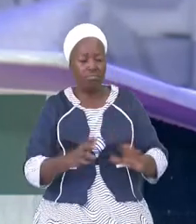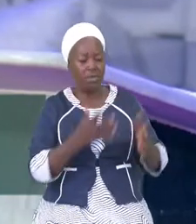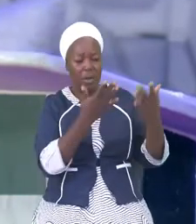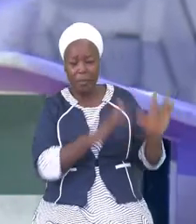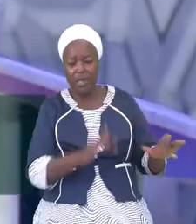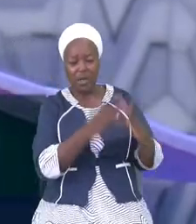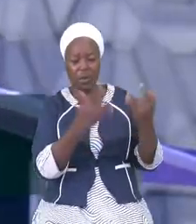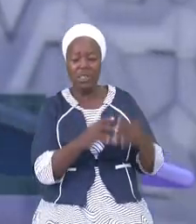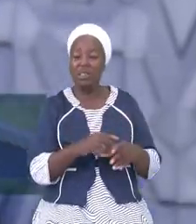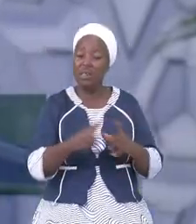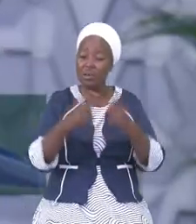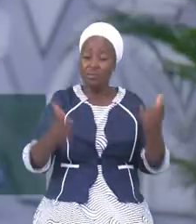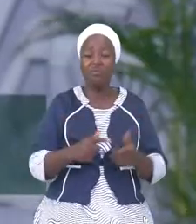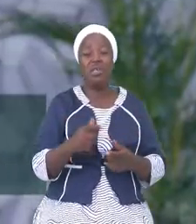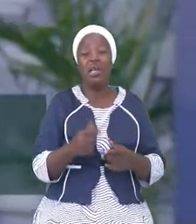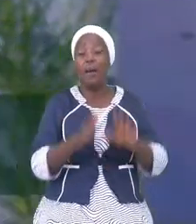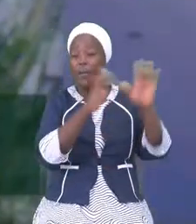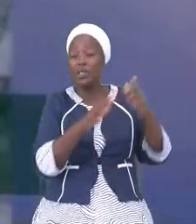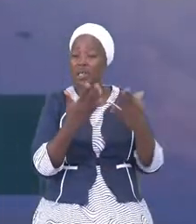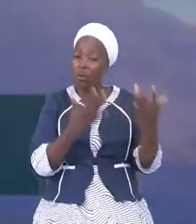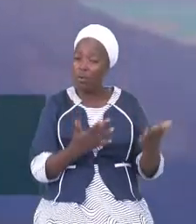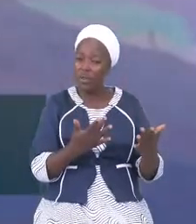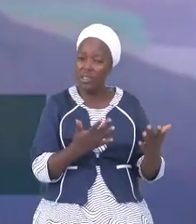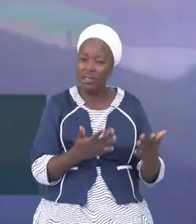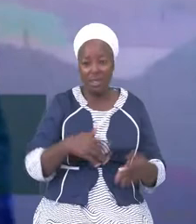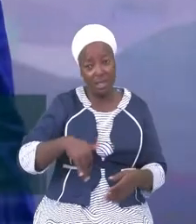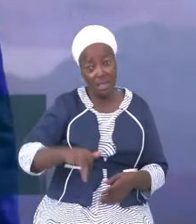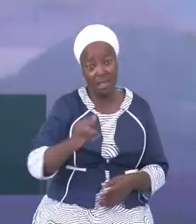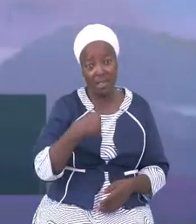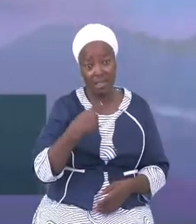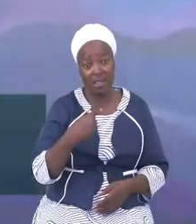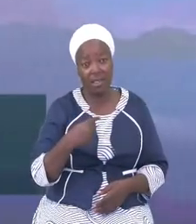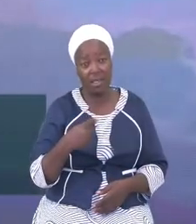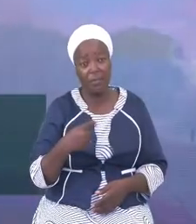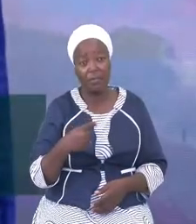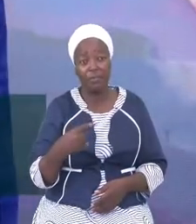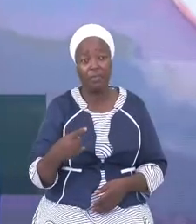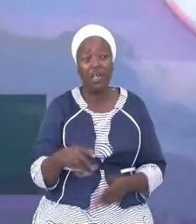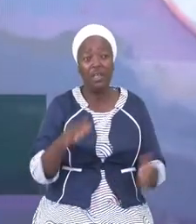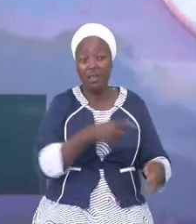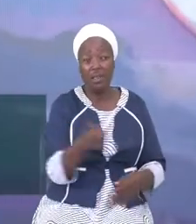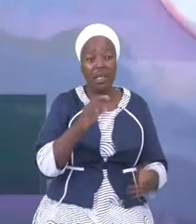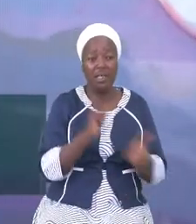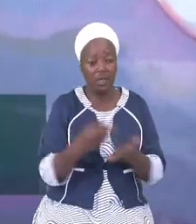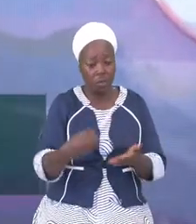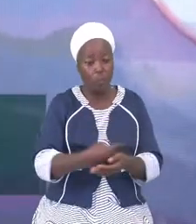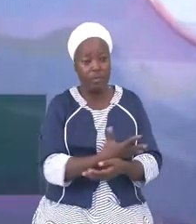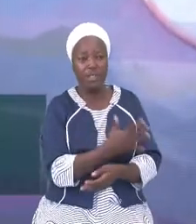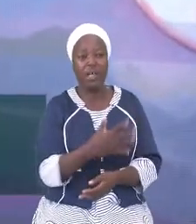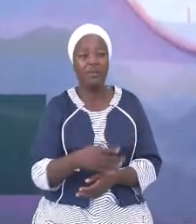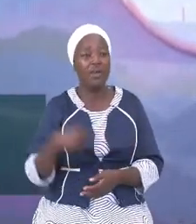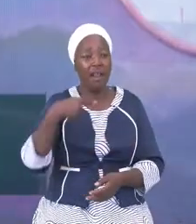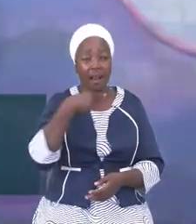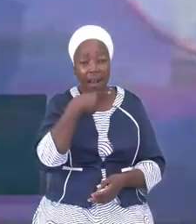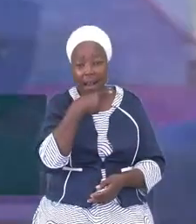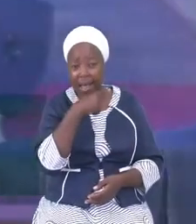awaiting, miraculous mercy awaiting, yet it says, they that observe lying